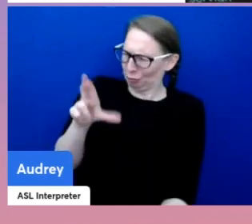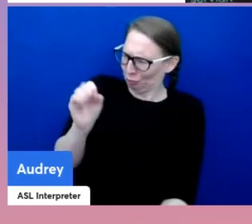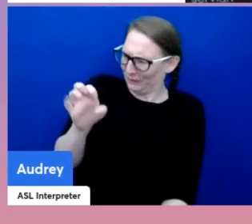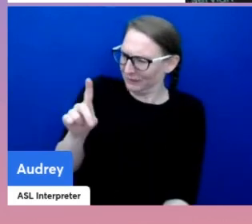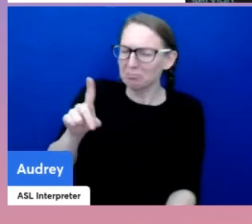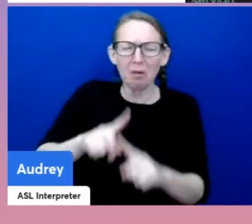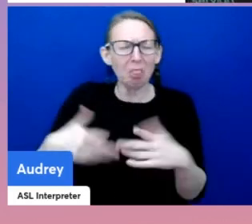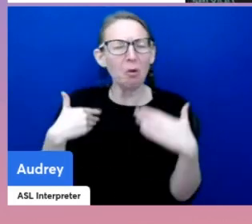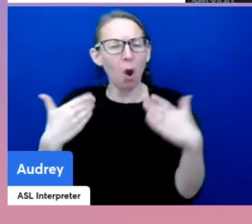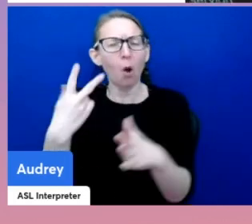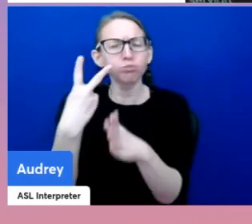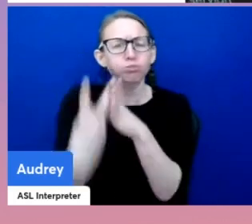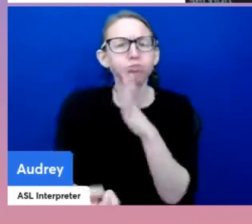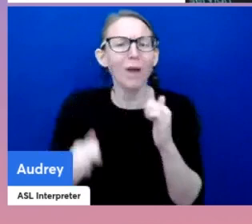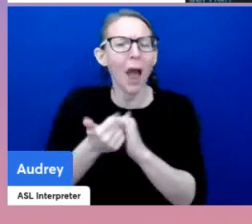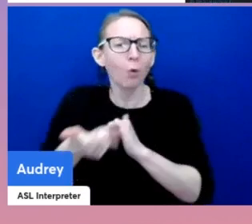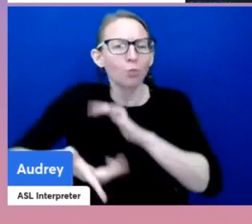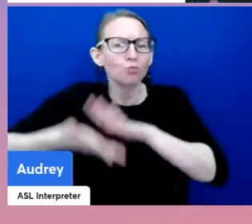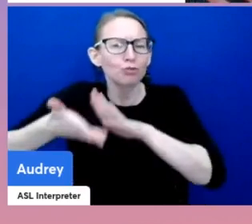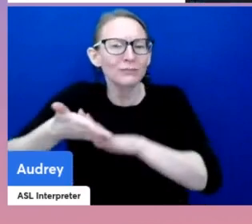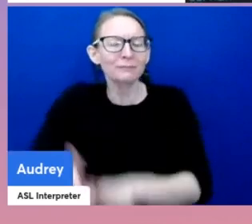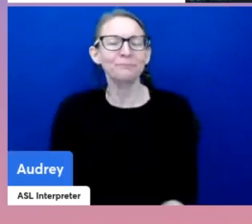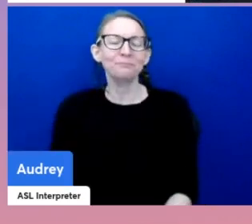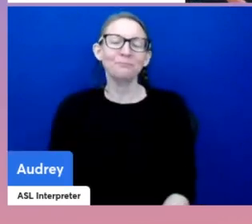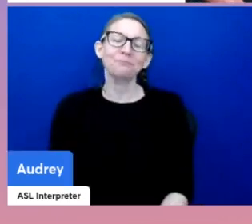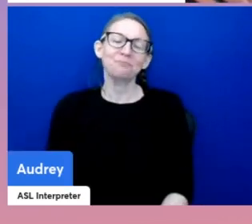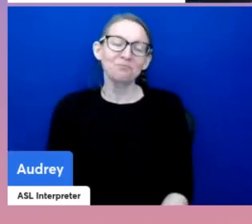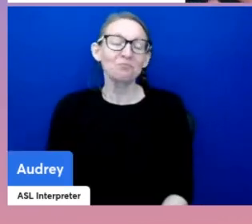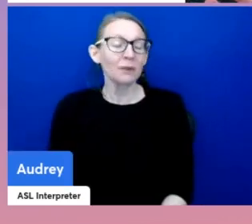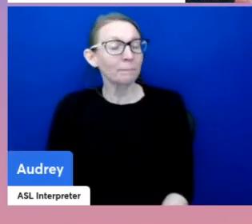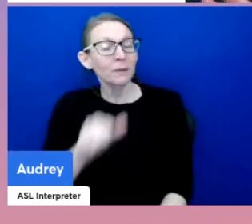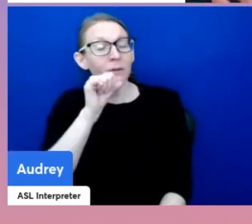into how it works. So I'm not sure